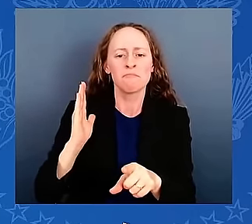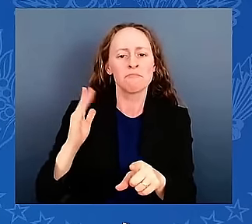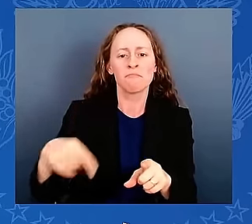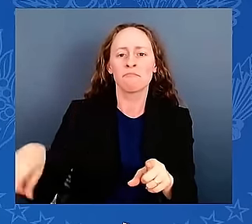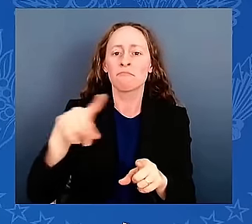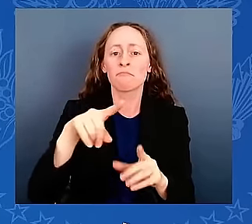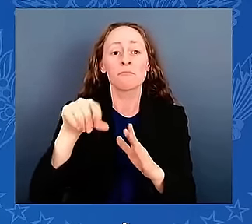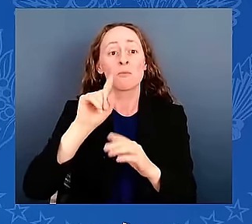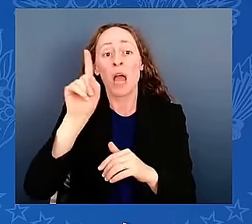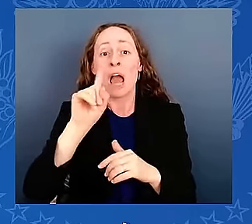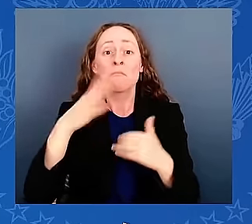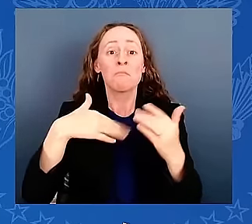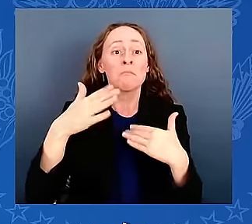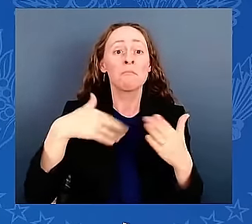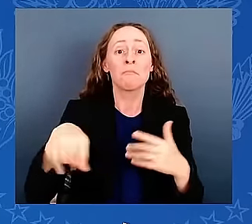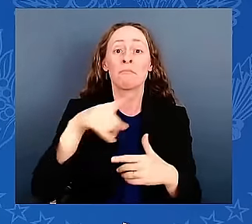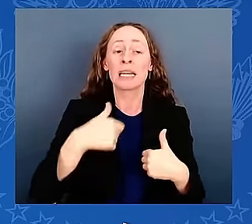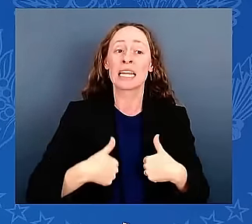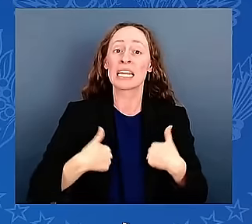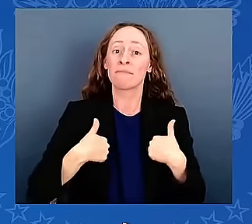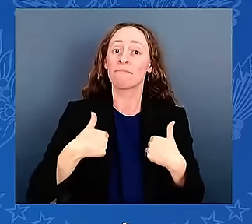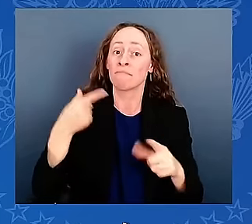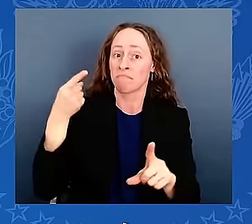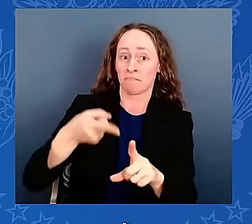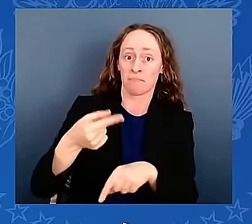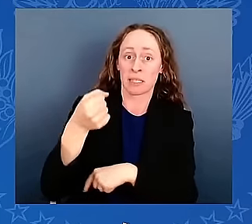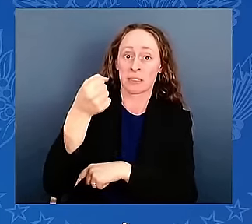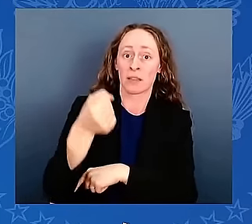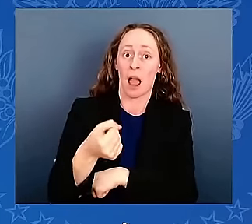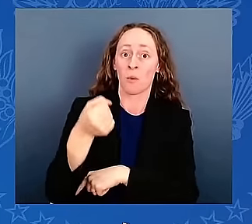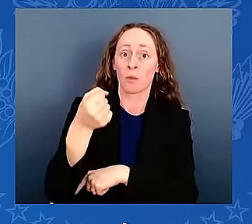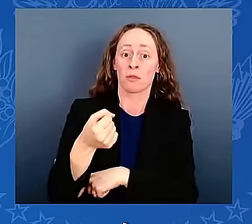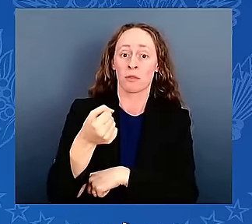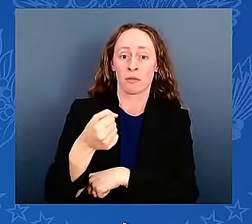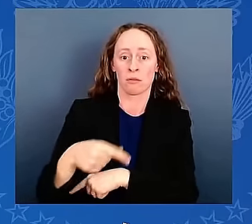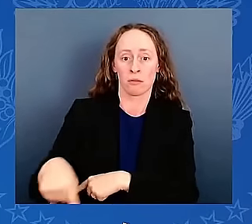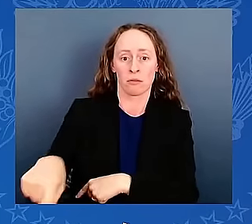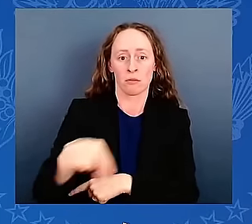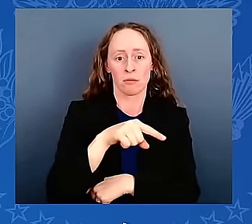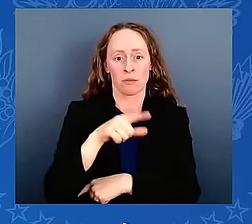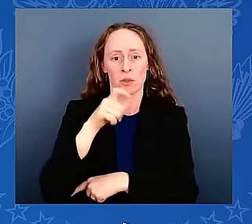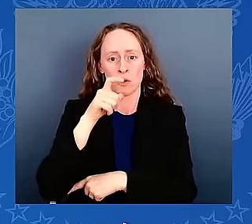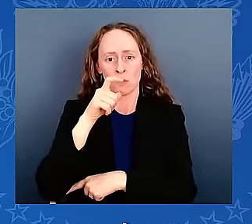the dog whistle of state rights, what it truly means.